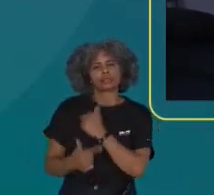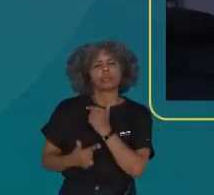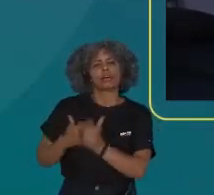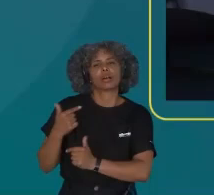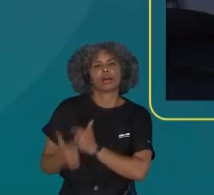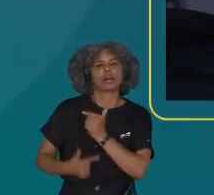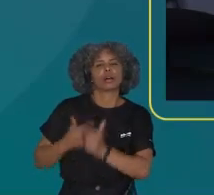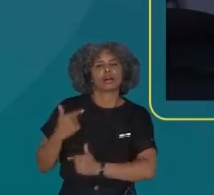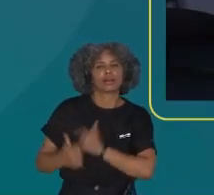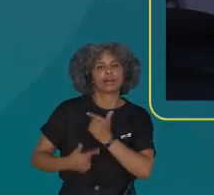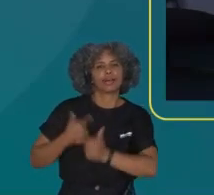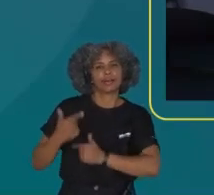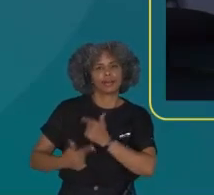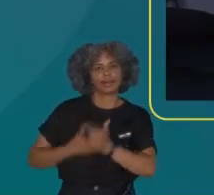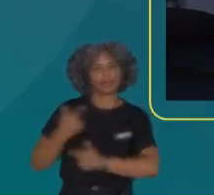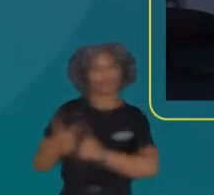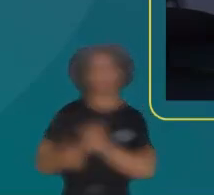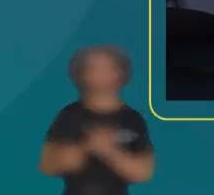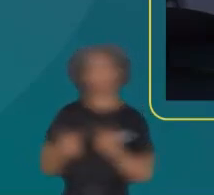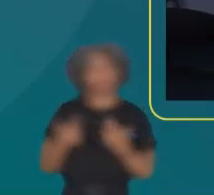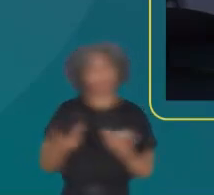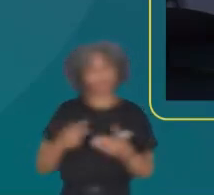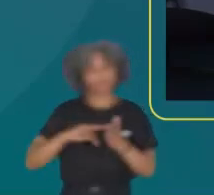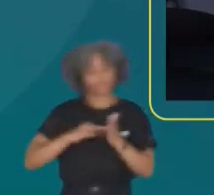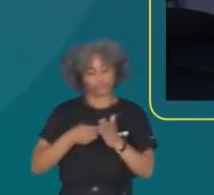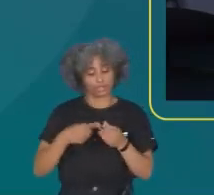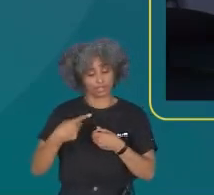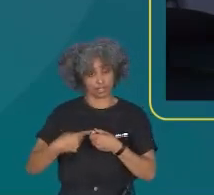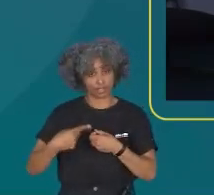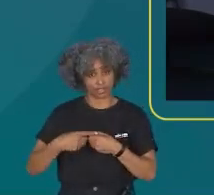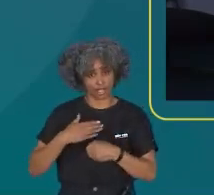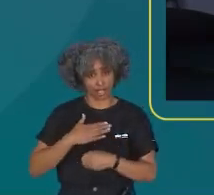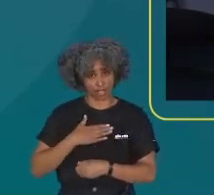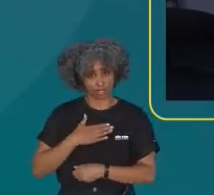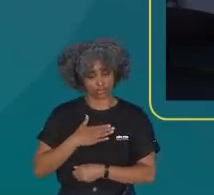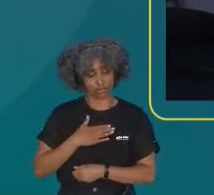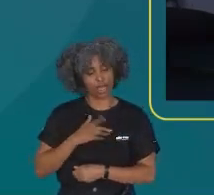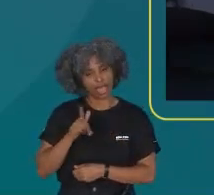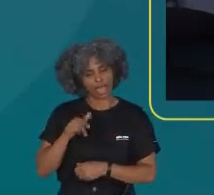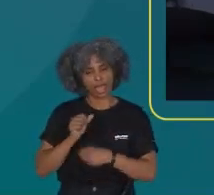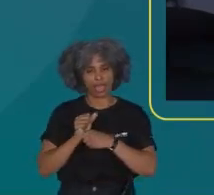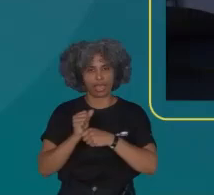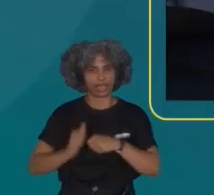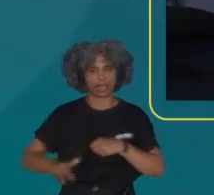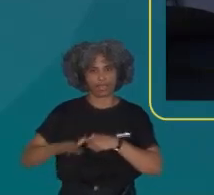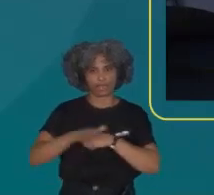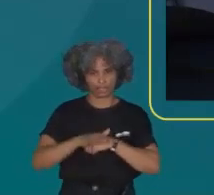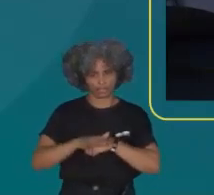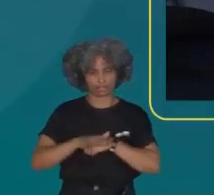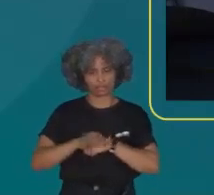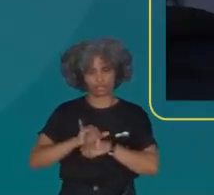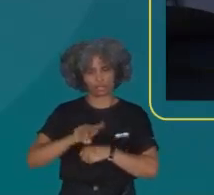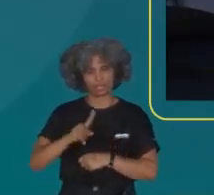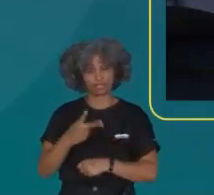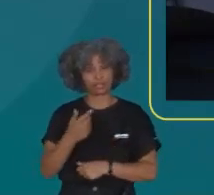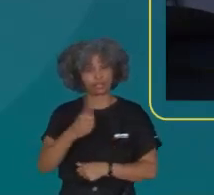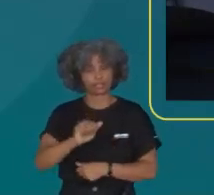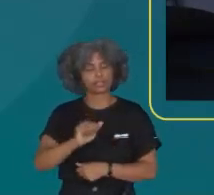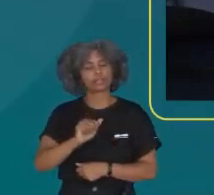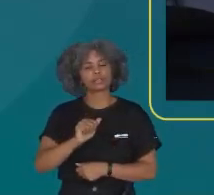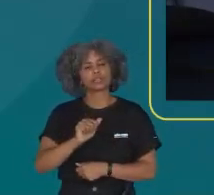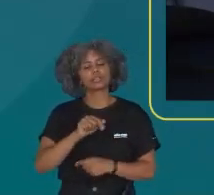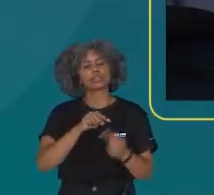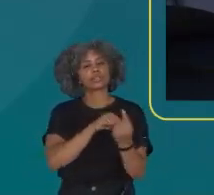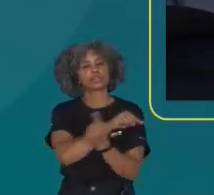We are an island. Not everybody knows that, but Montreal is an island. So regarding the objective that we had